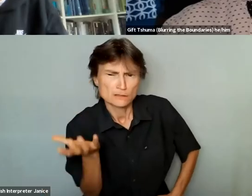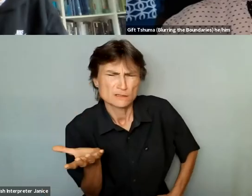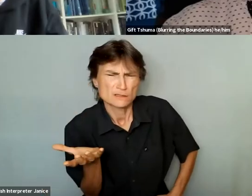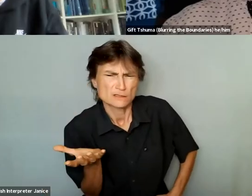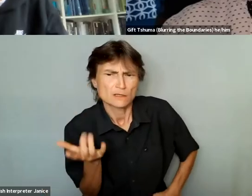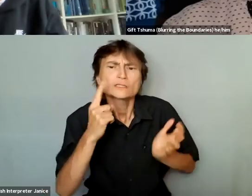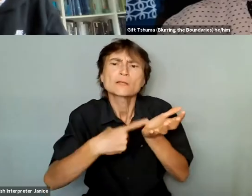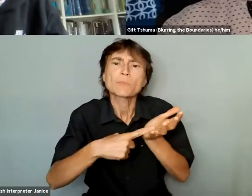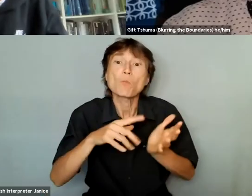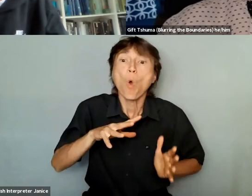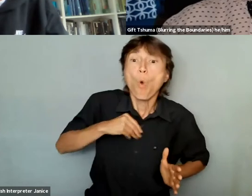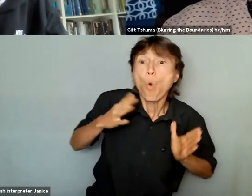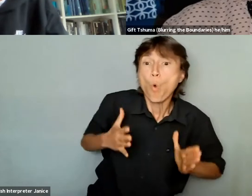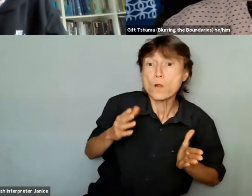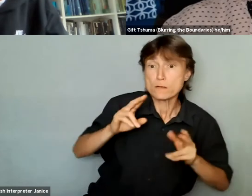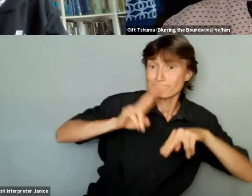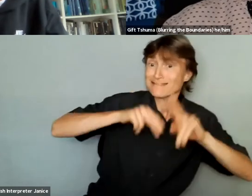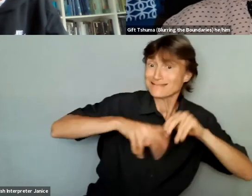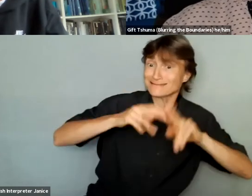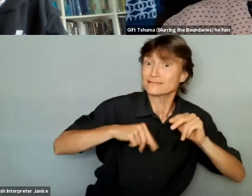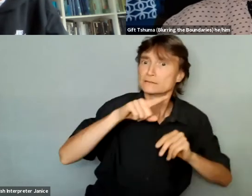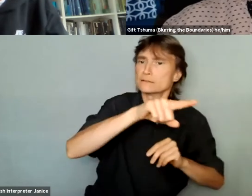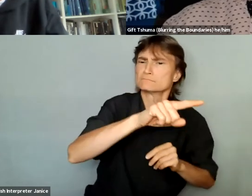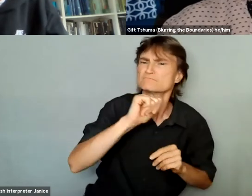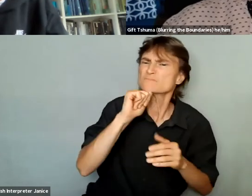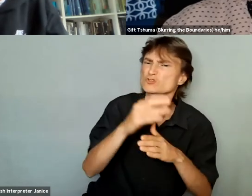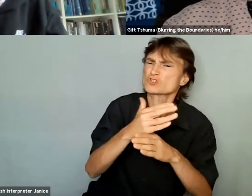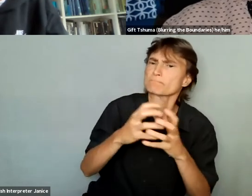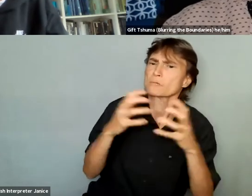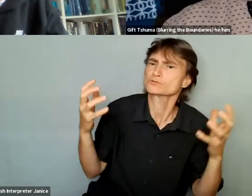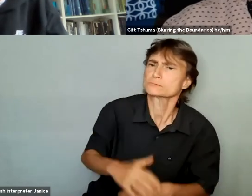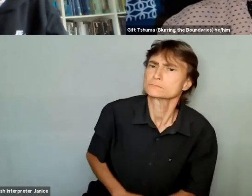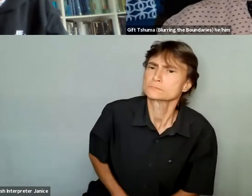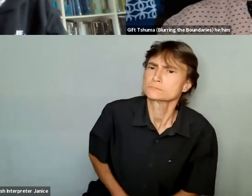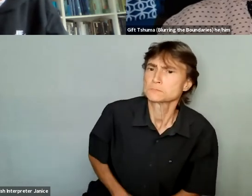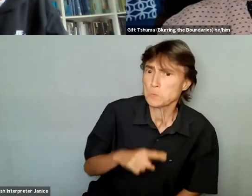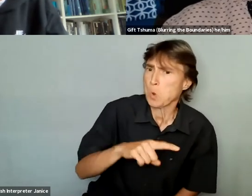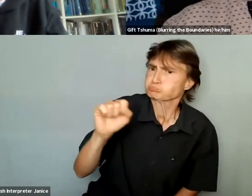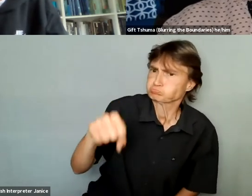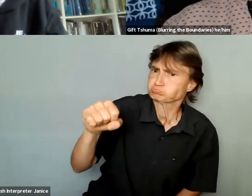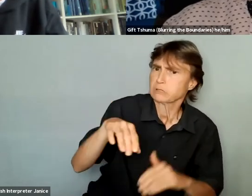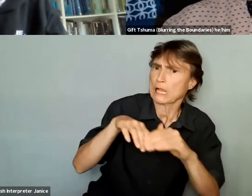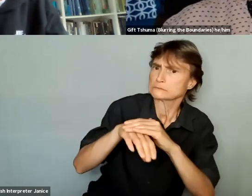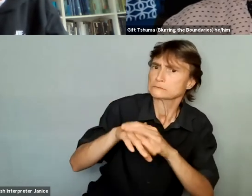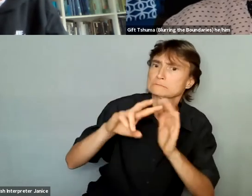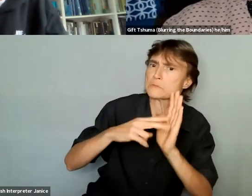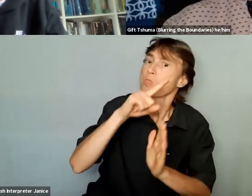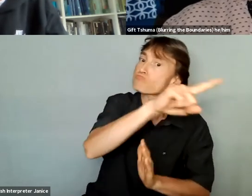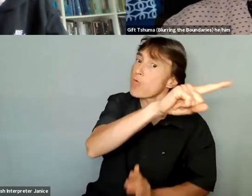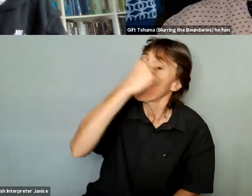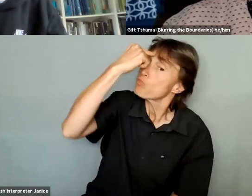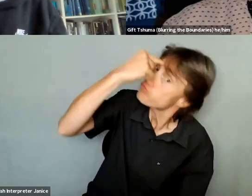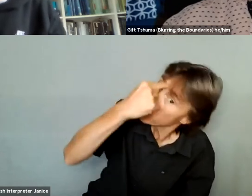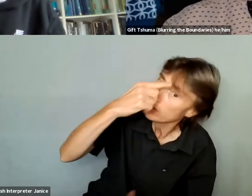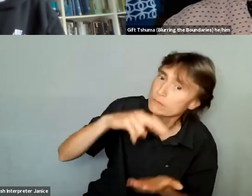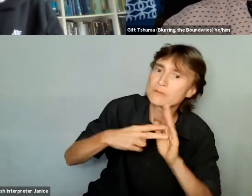owners. And oftentimes it's, yes, it's accessible, we can get you in. And sometimes